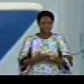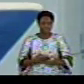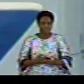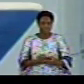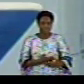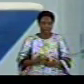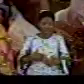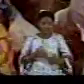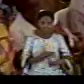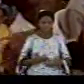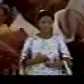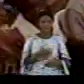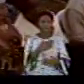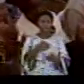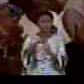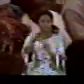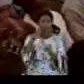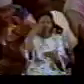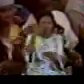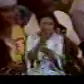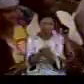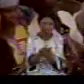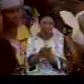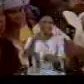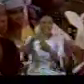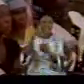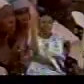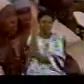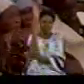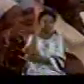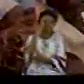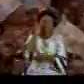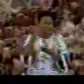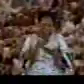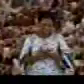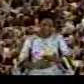tumor. The tumor had tentacles.